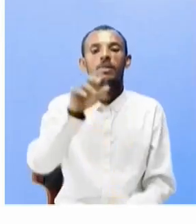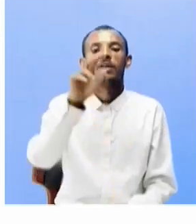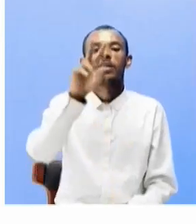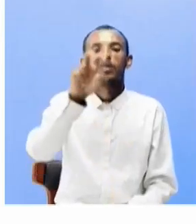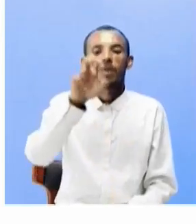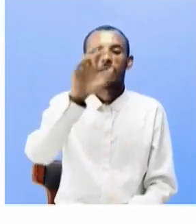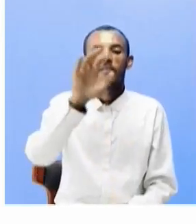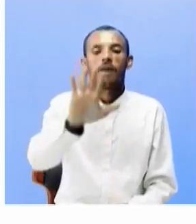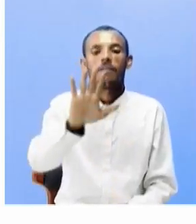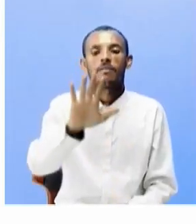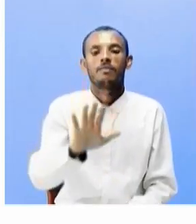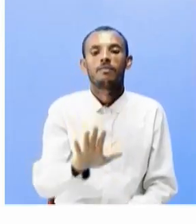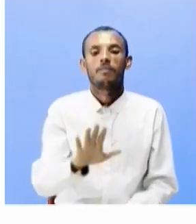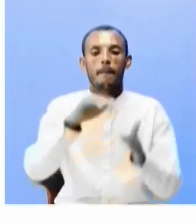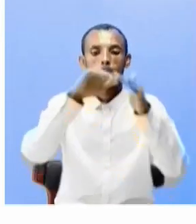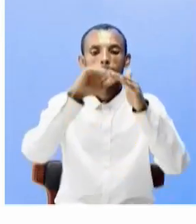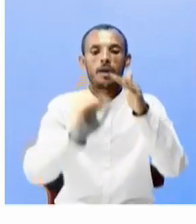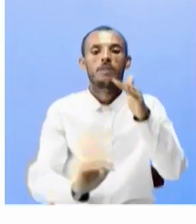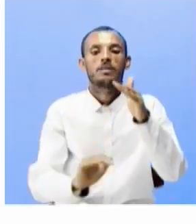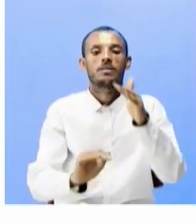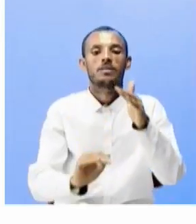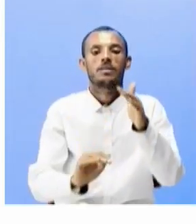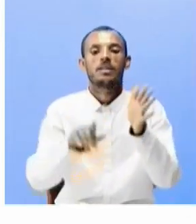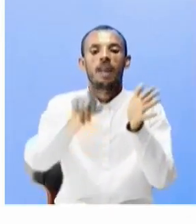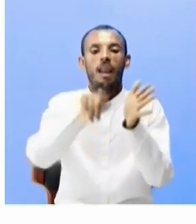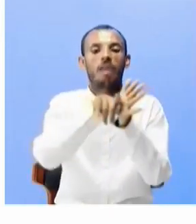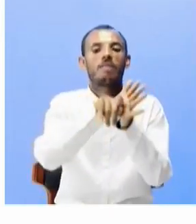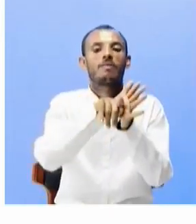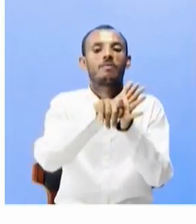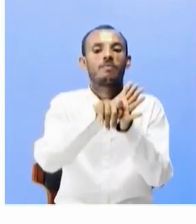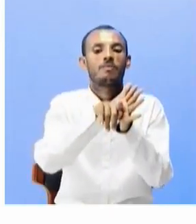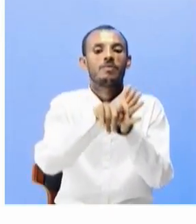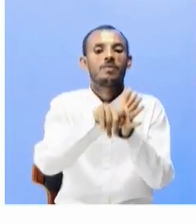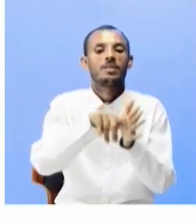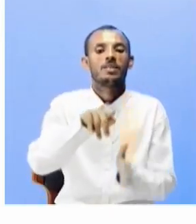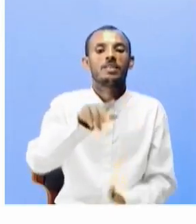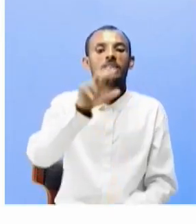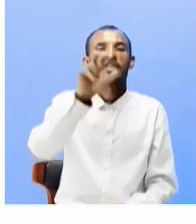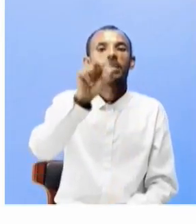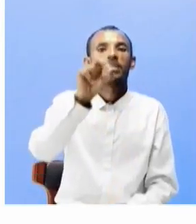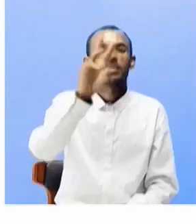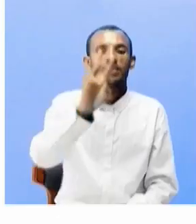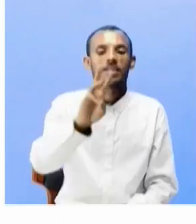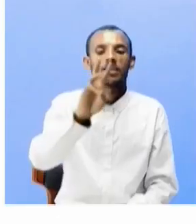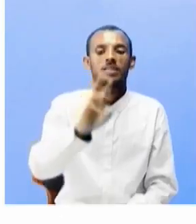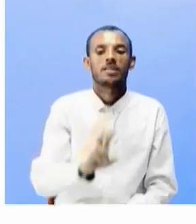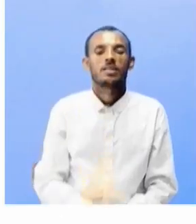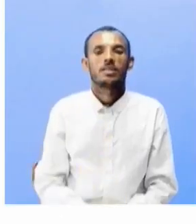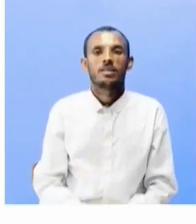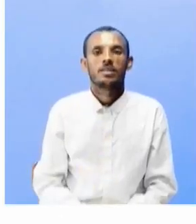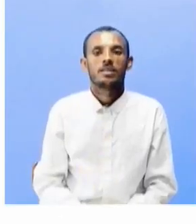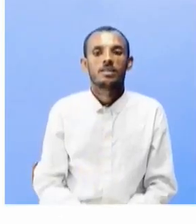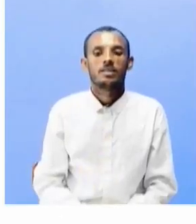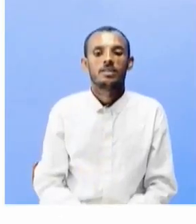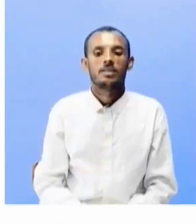25 minus negative 36.